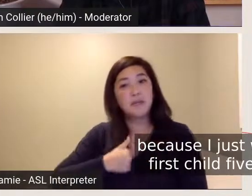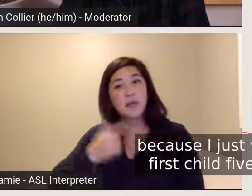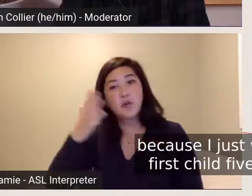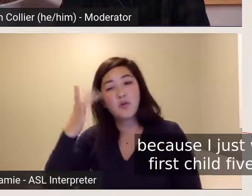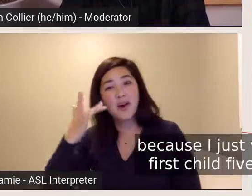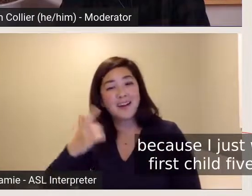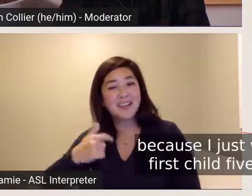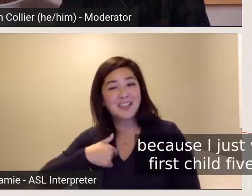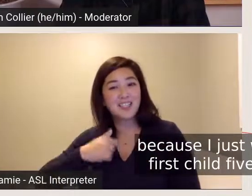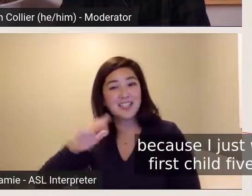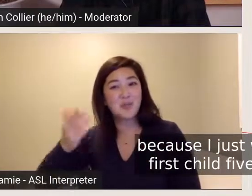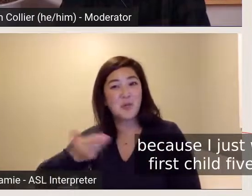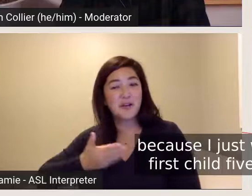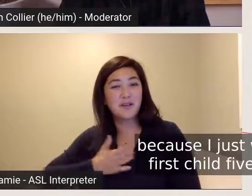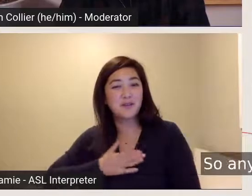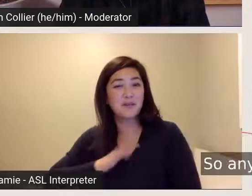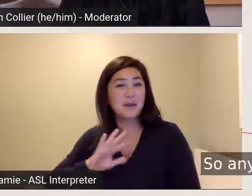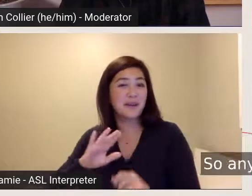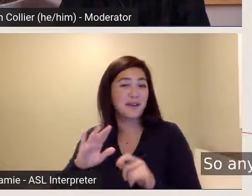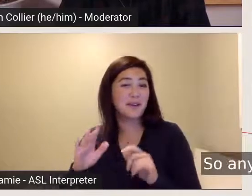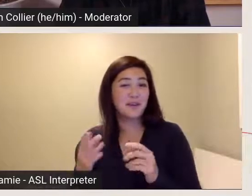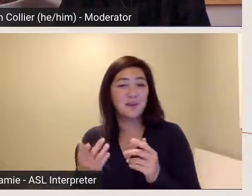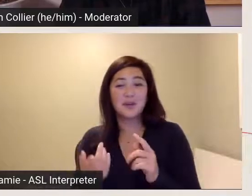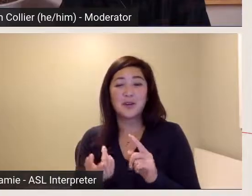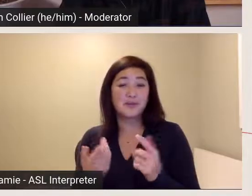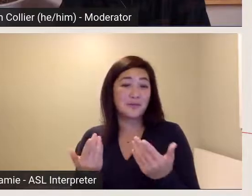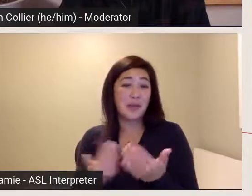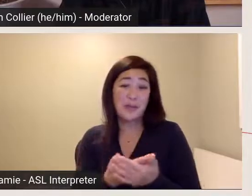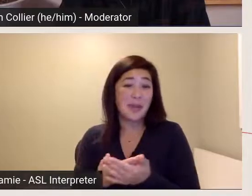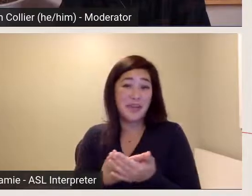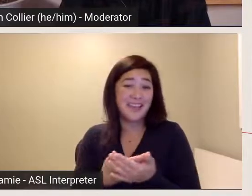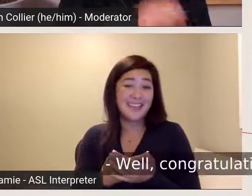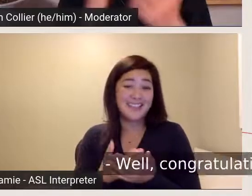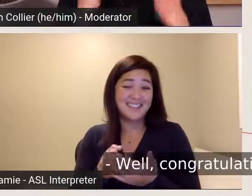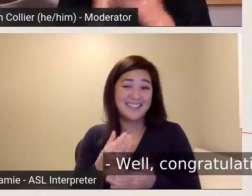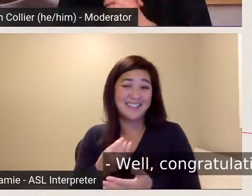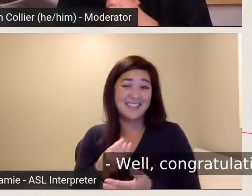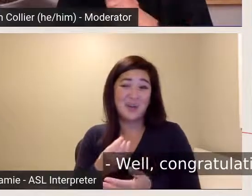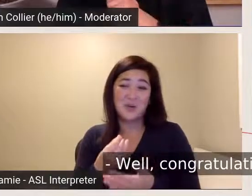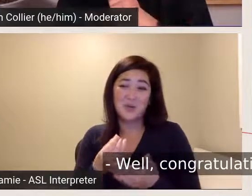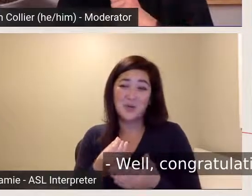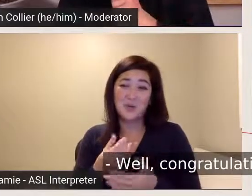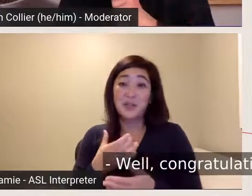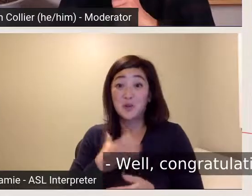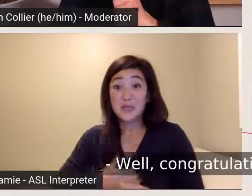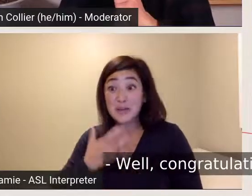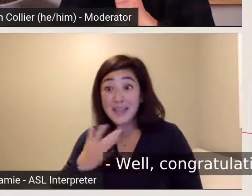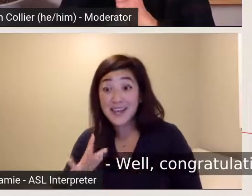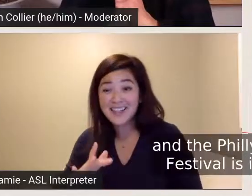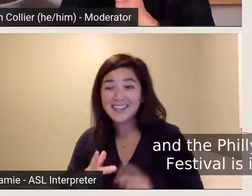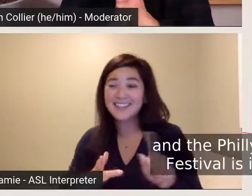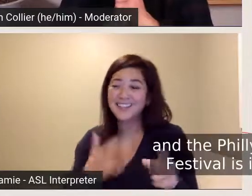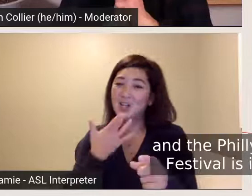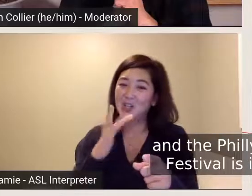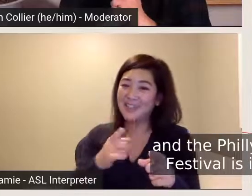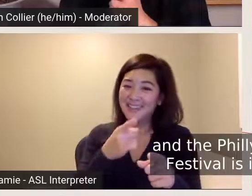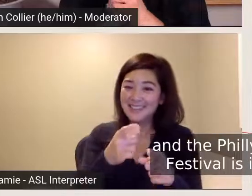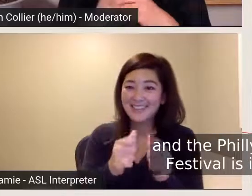first child 5 weeks ago. So wish me luck. Well, congratulations on both parts,